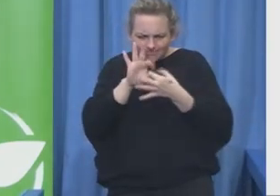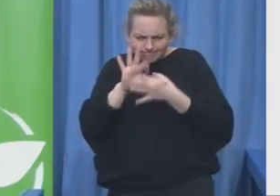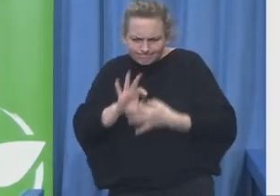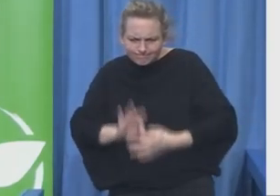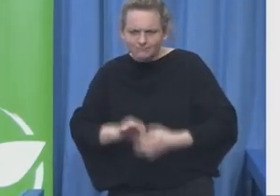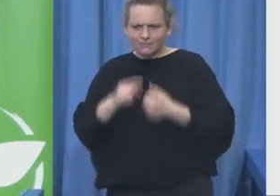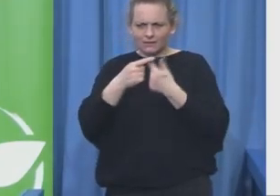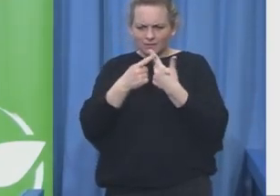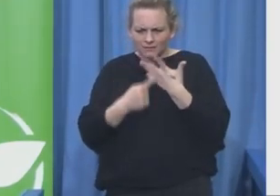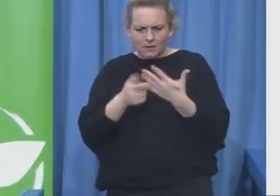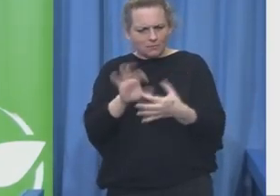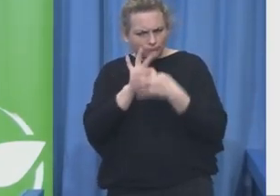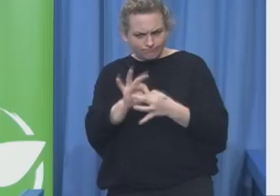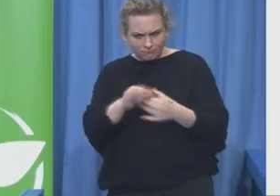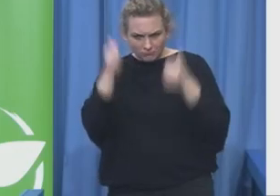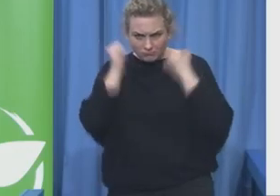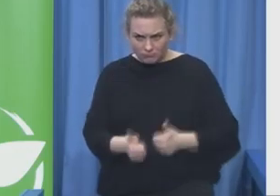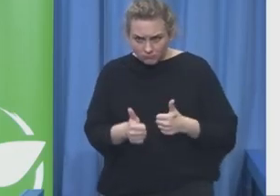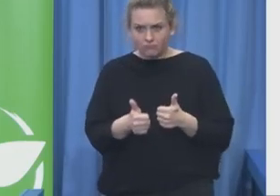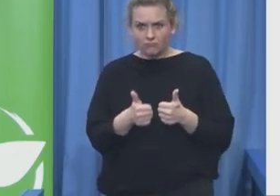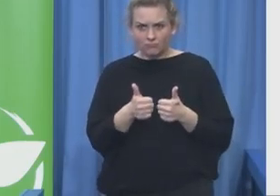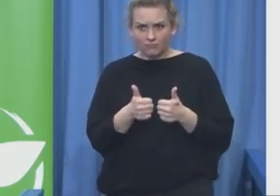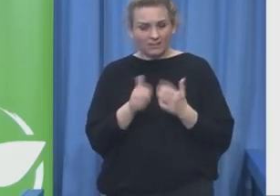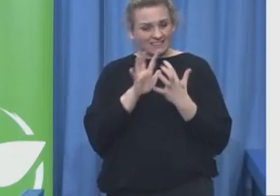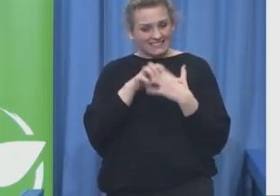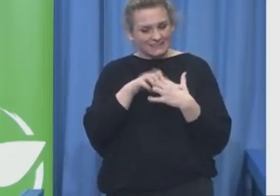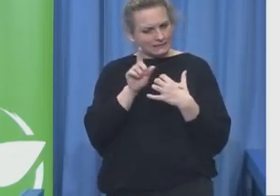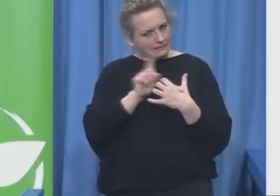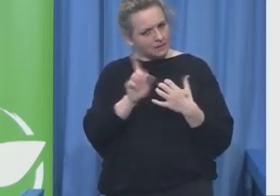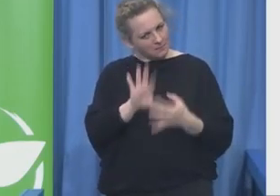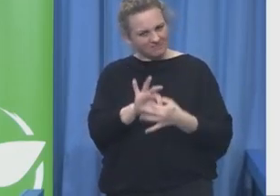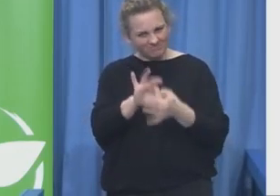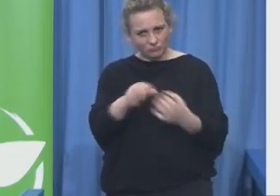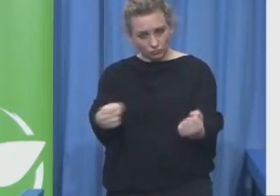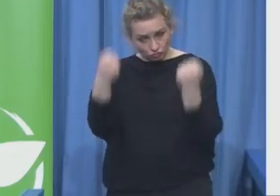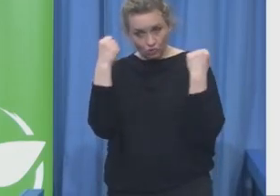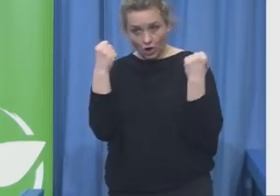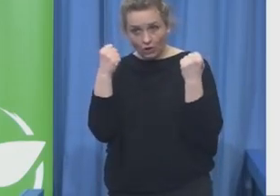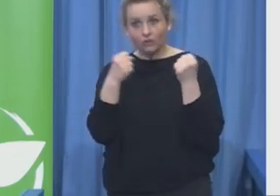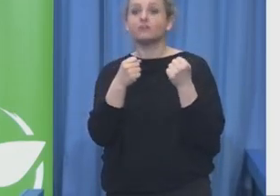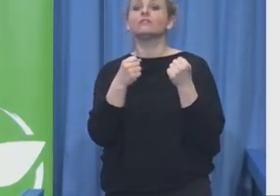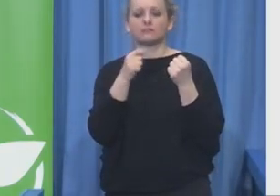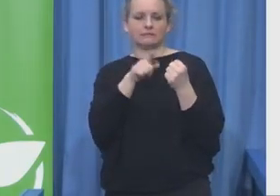instead of developing specific product, MFI product,